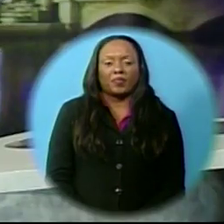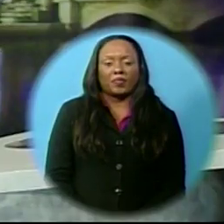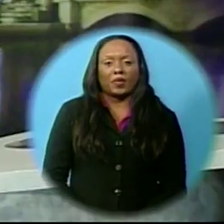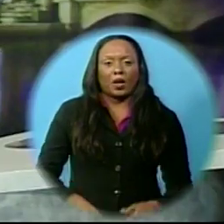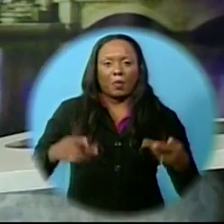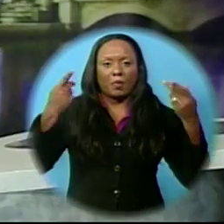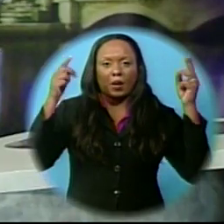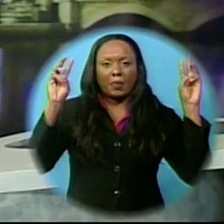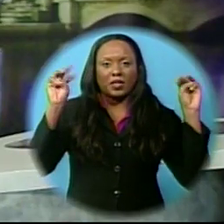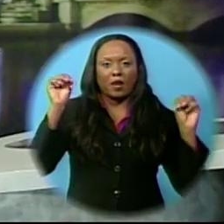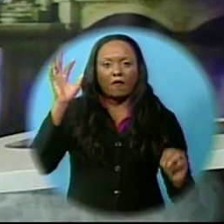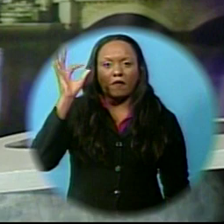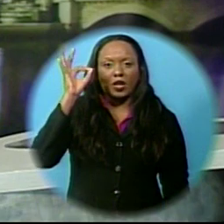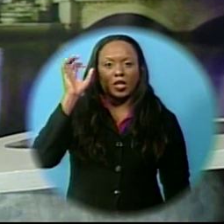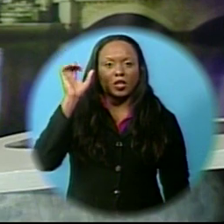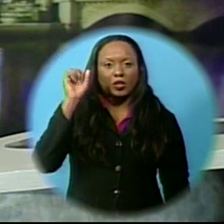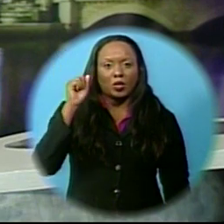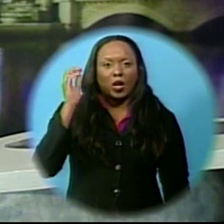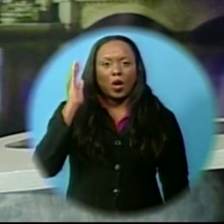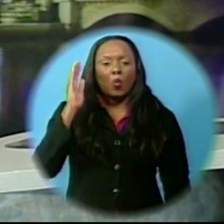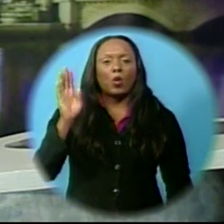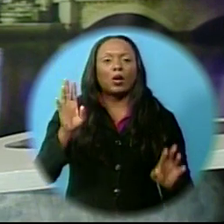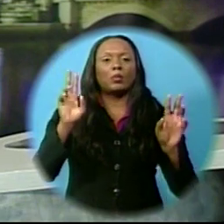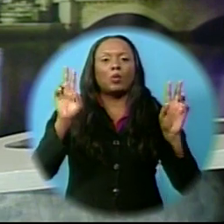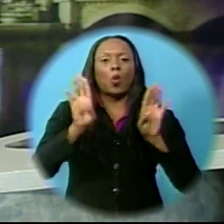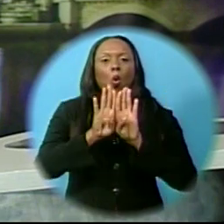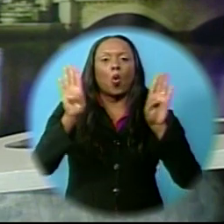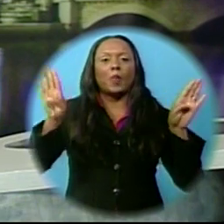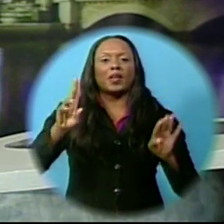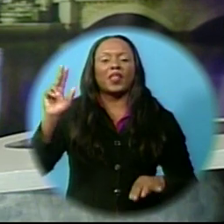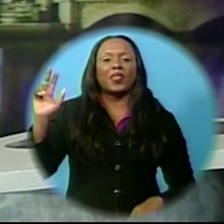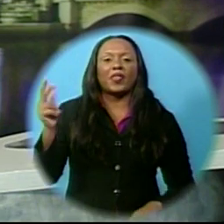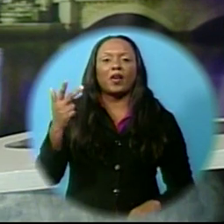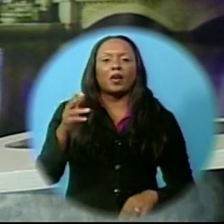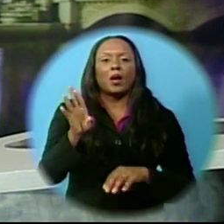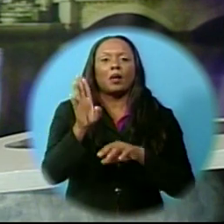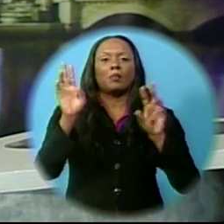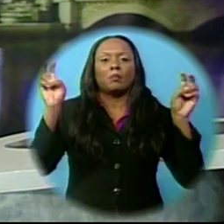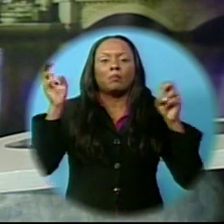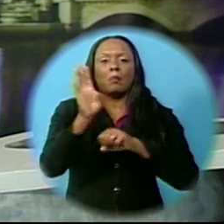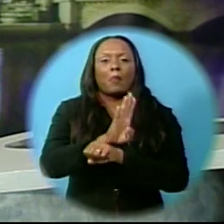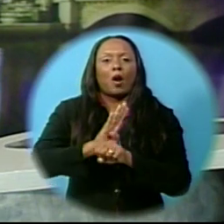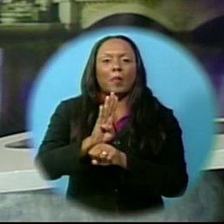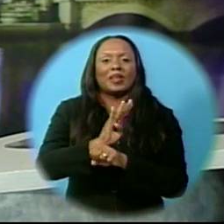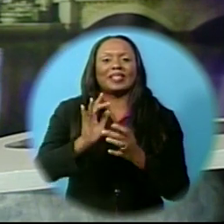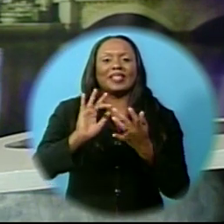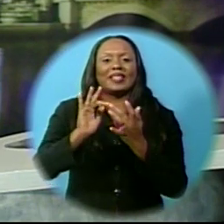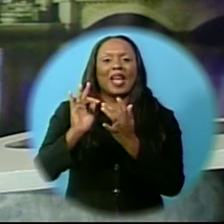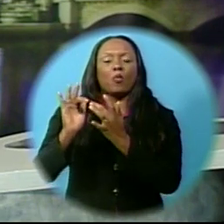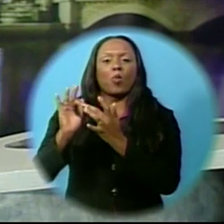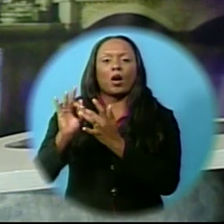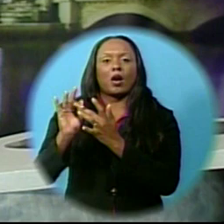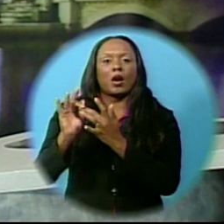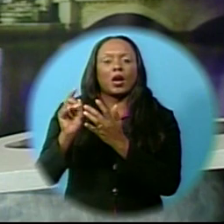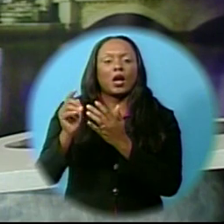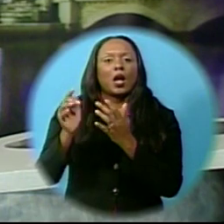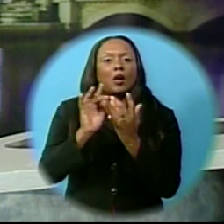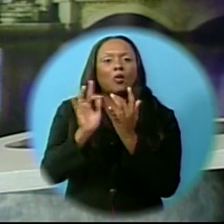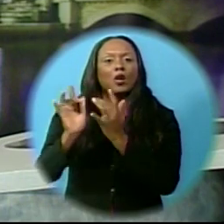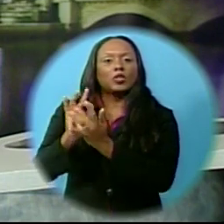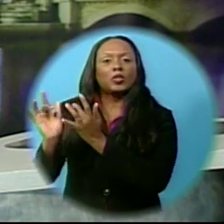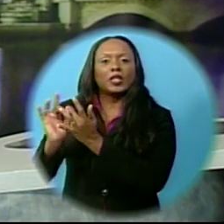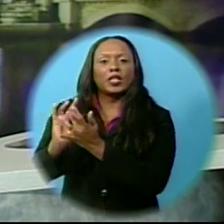Prime Minister Frendel Stewart will officially open the third Barbados Network Consultation at the Lord Erskine Sandiford Centre on August